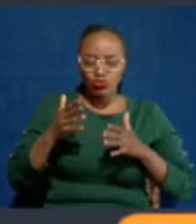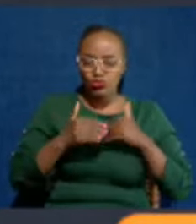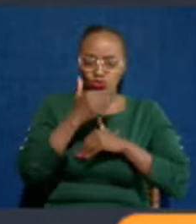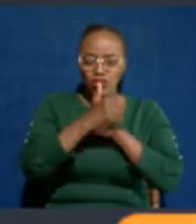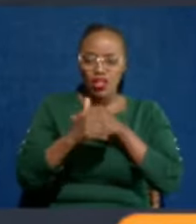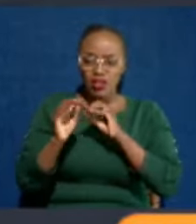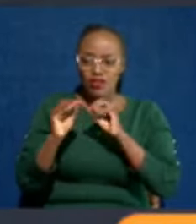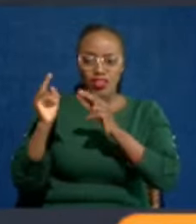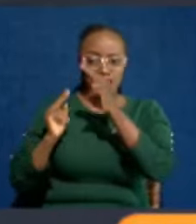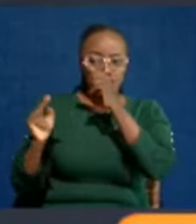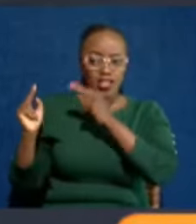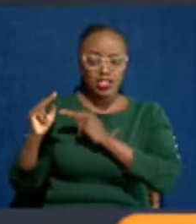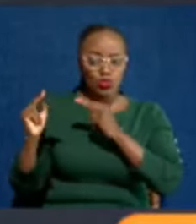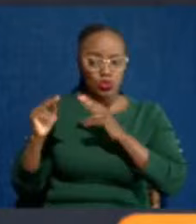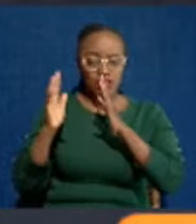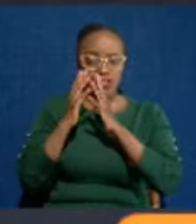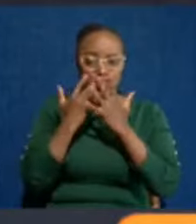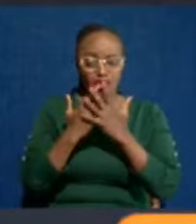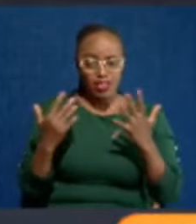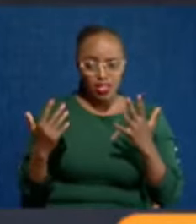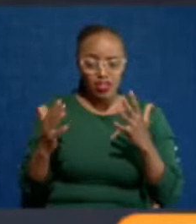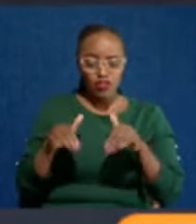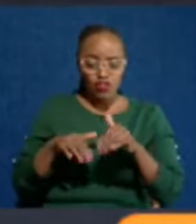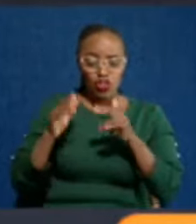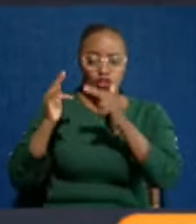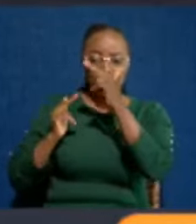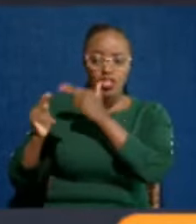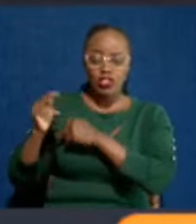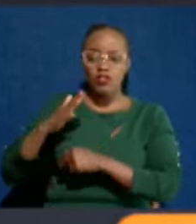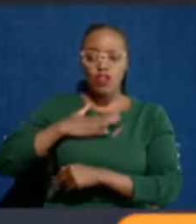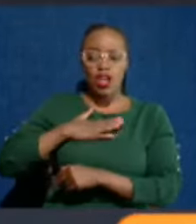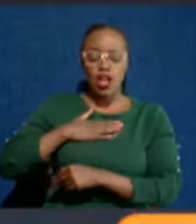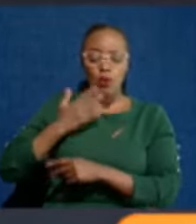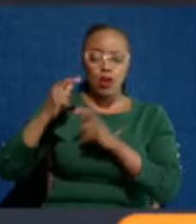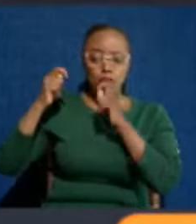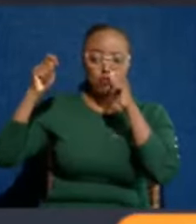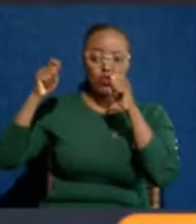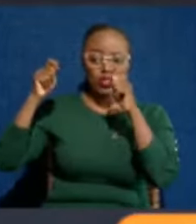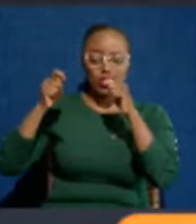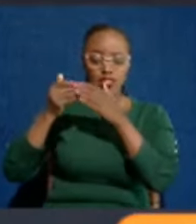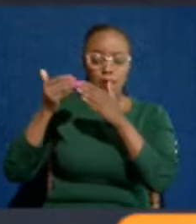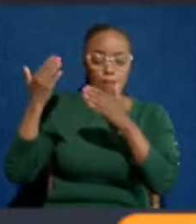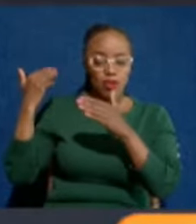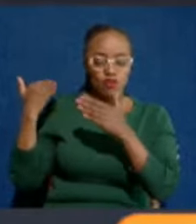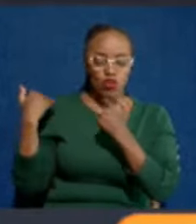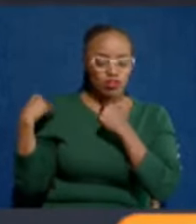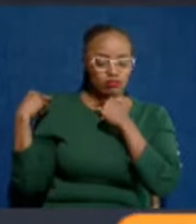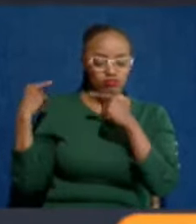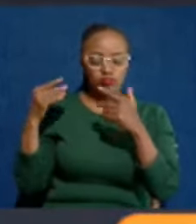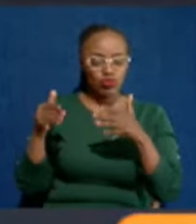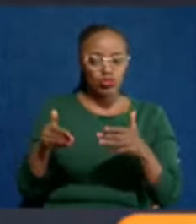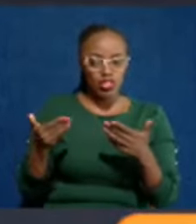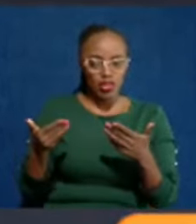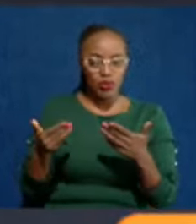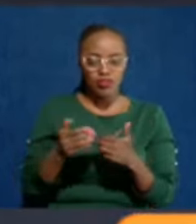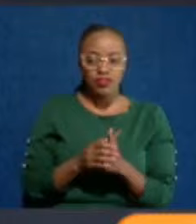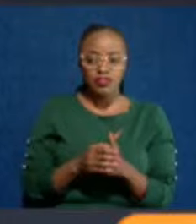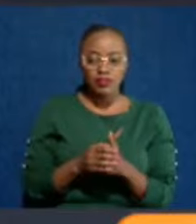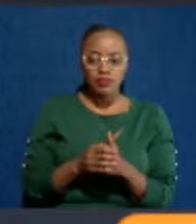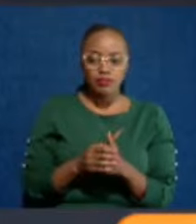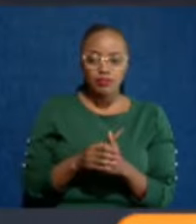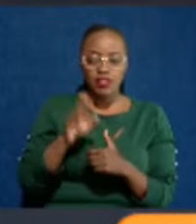in terms of the history of our protests in this country. Well, there